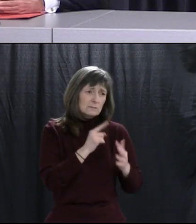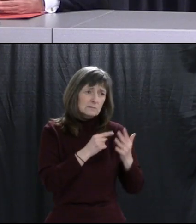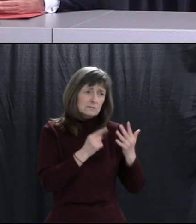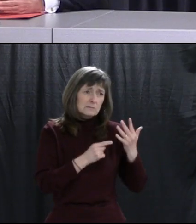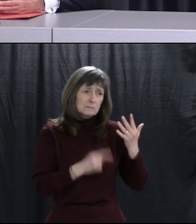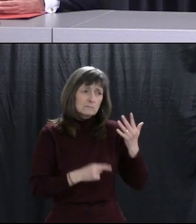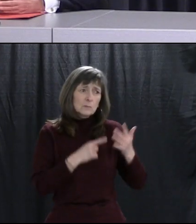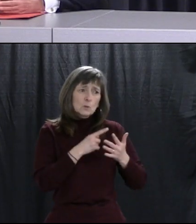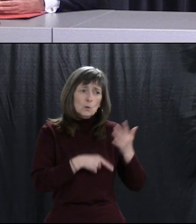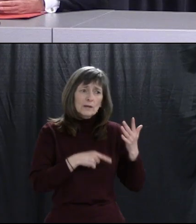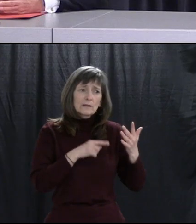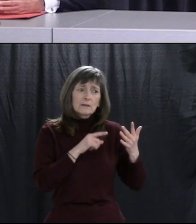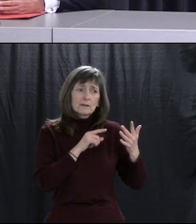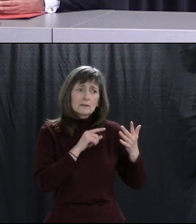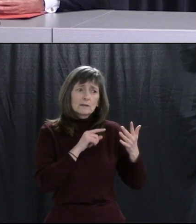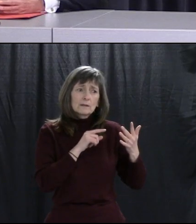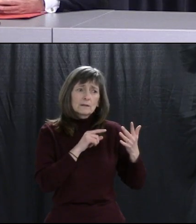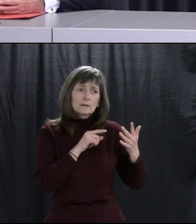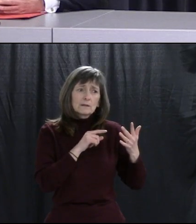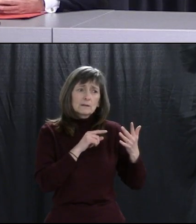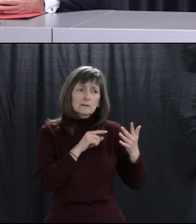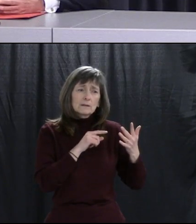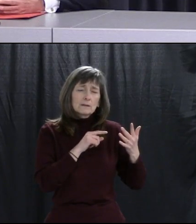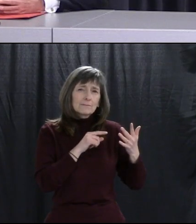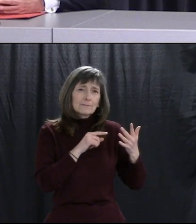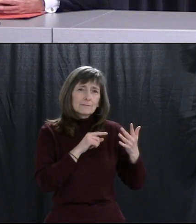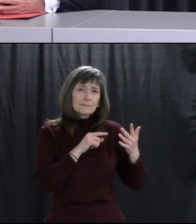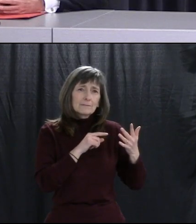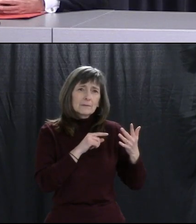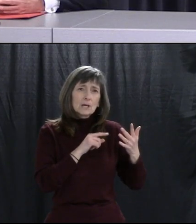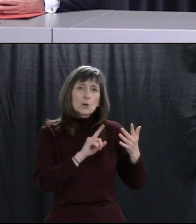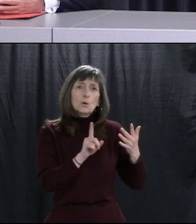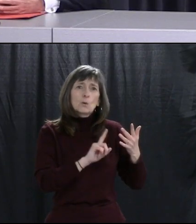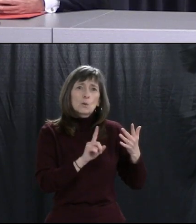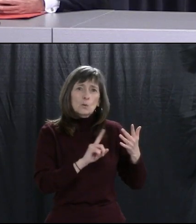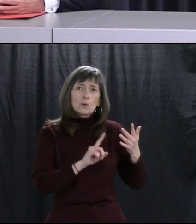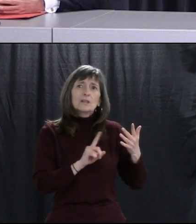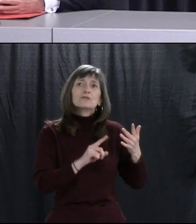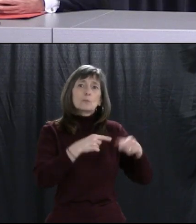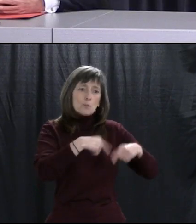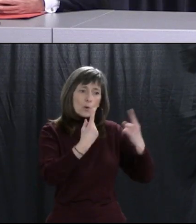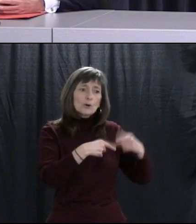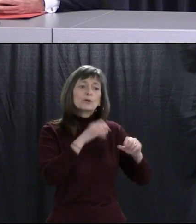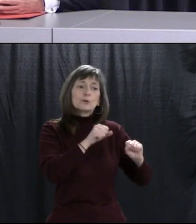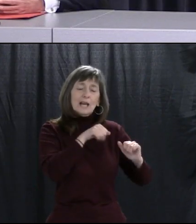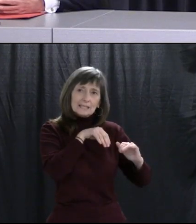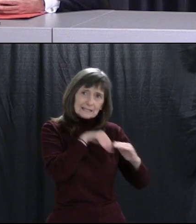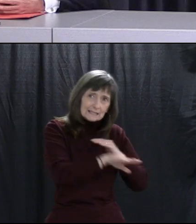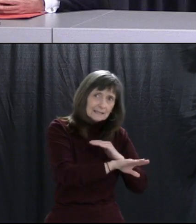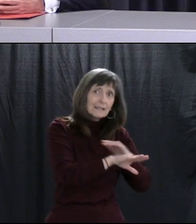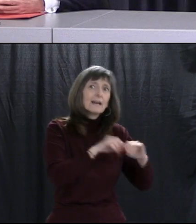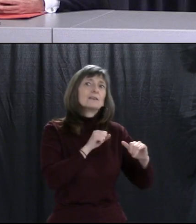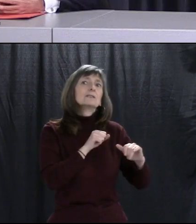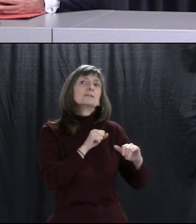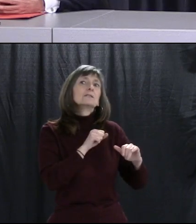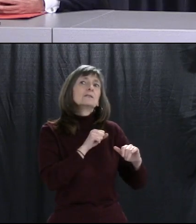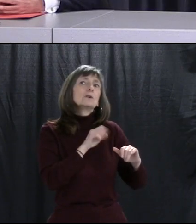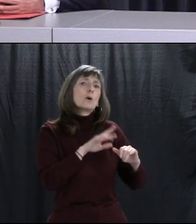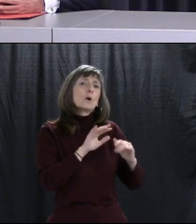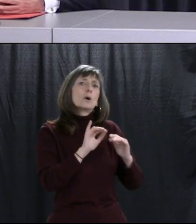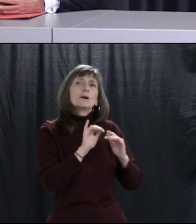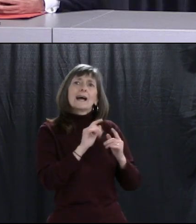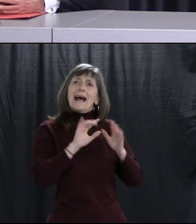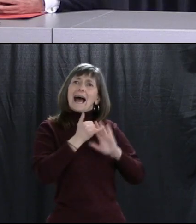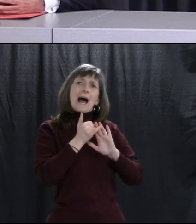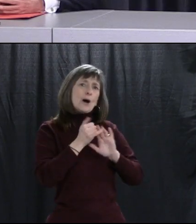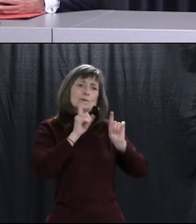of entry that you're kind of focusing on here, and would you mind detailing a little bit more about how those checks